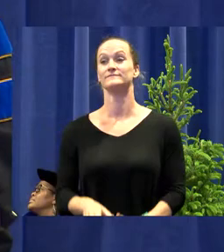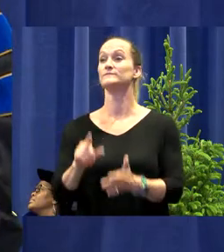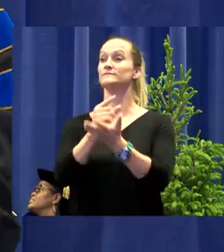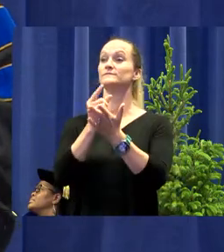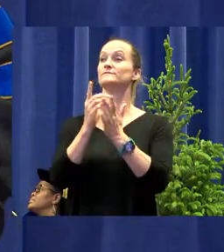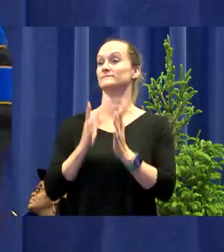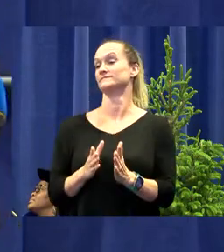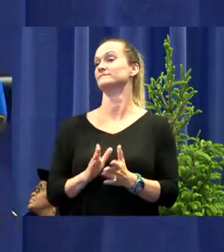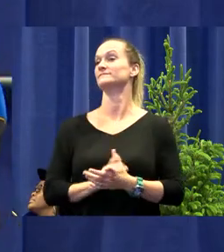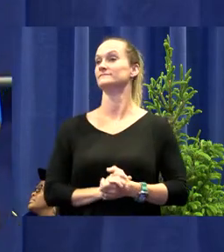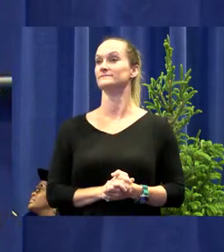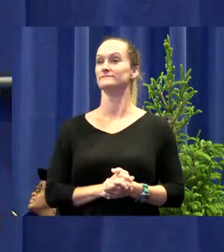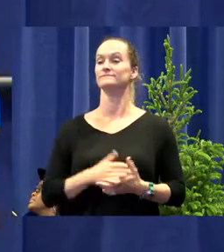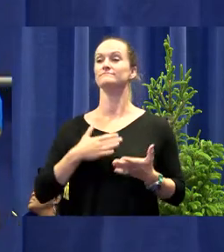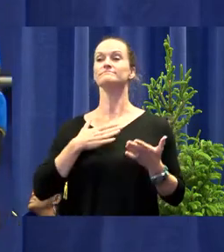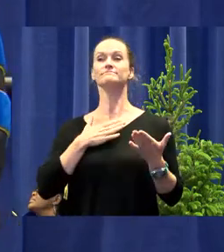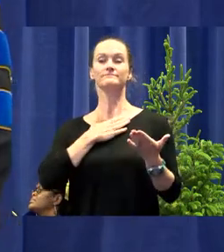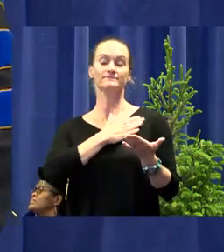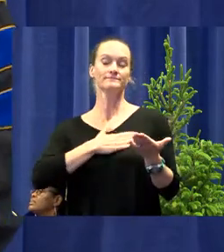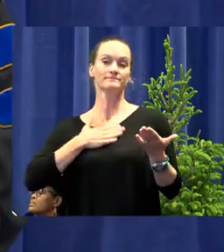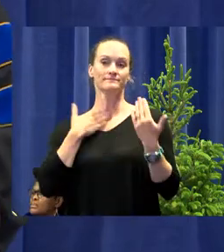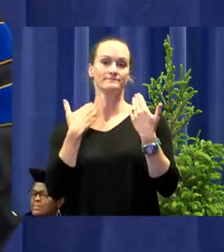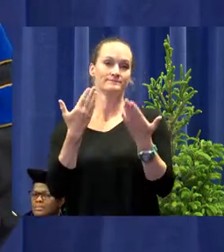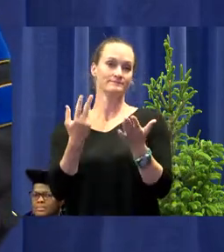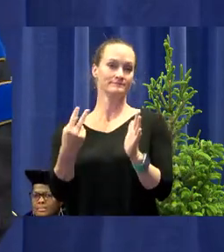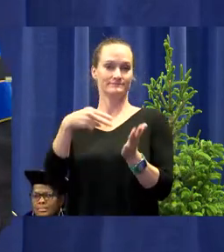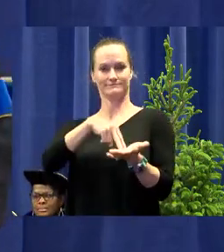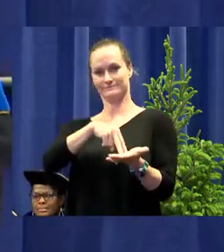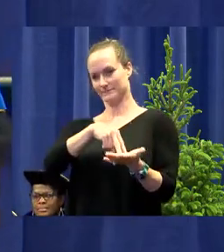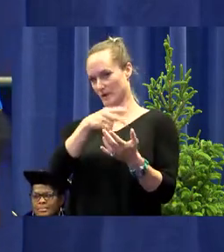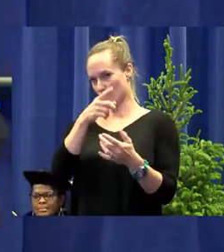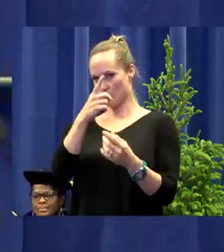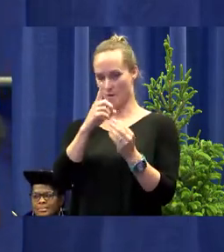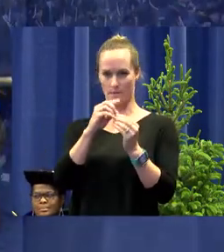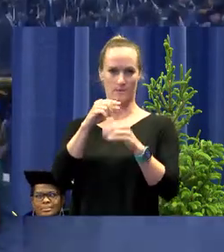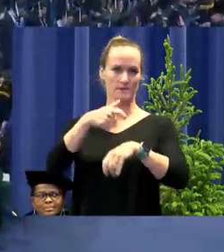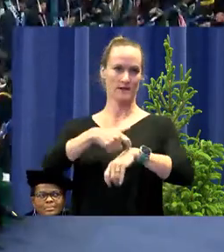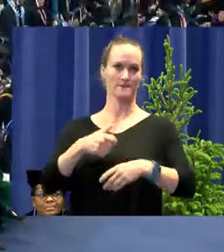graduates, if I may have you please stand one more time.